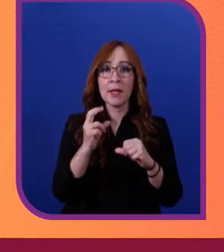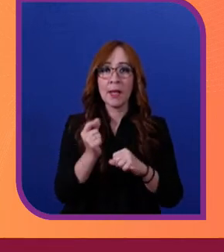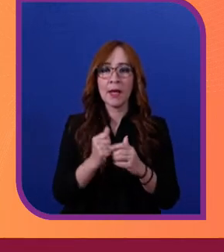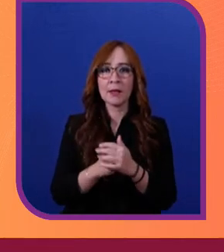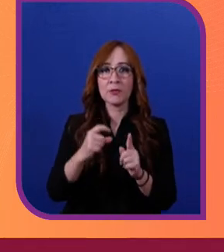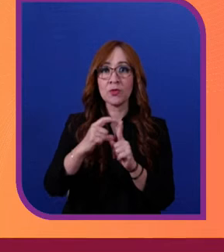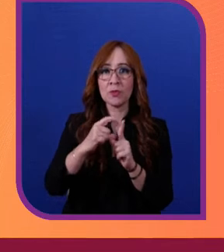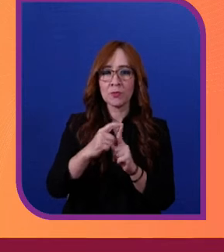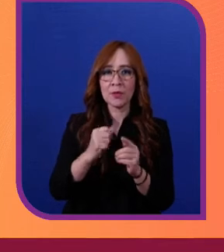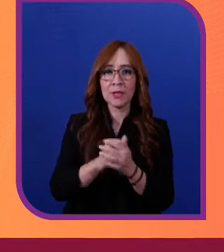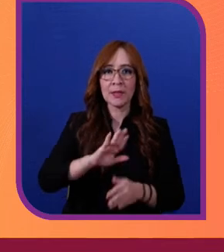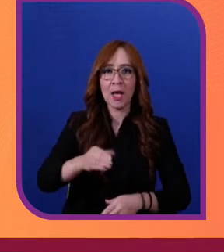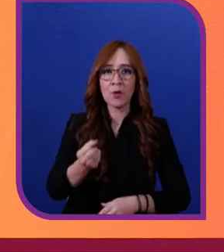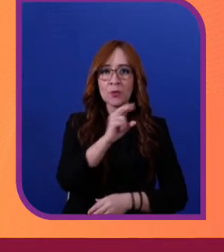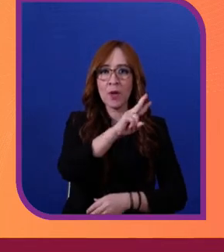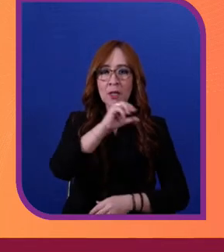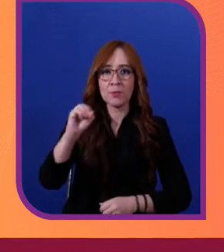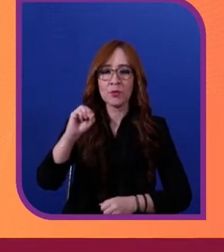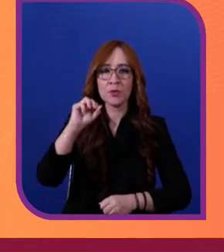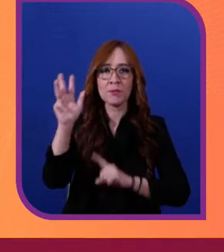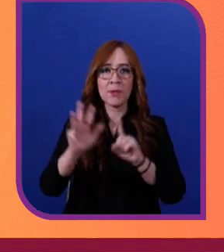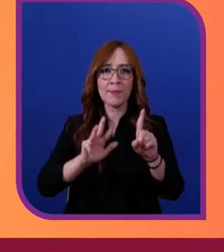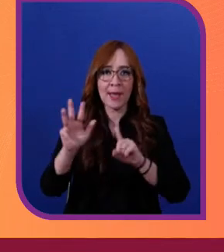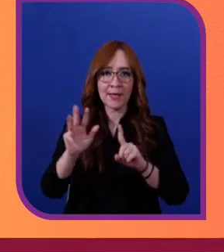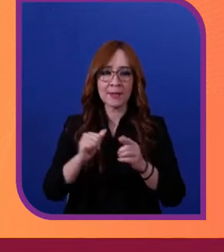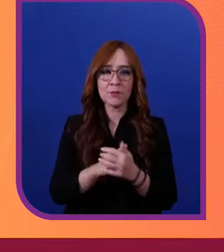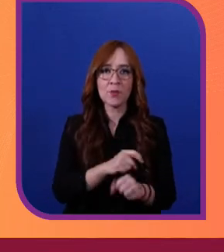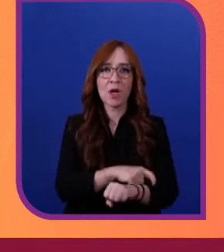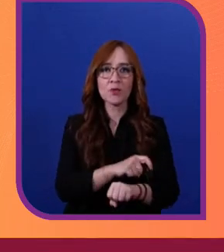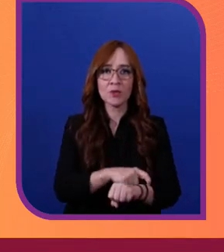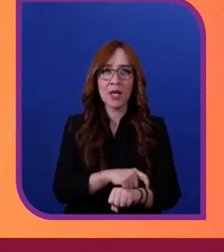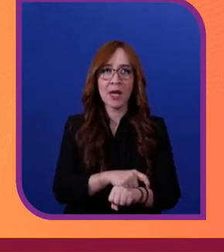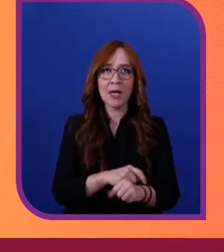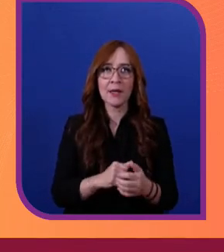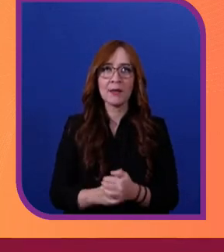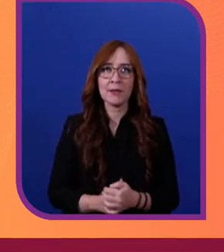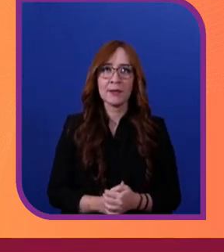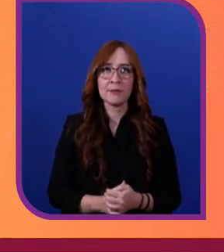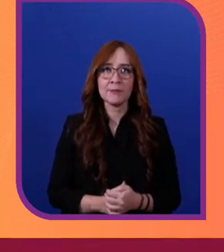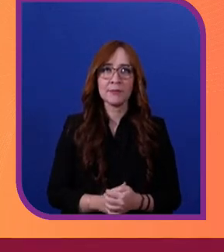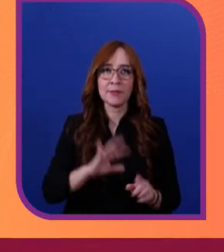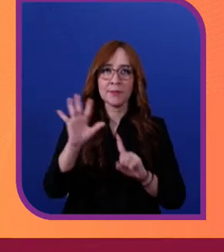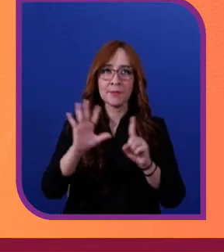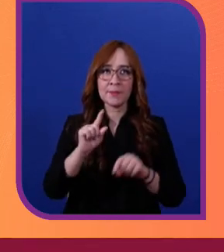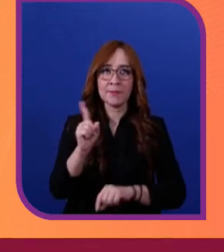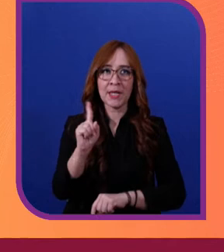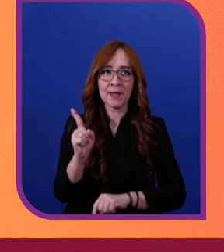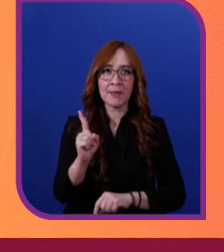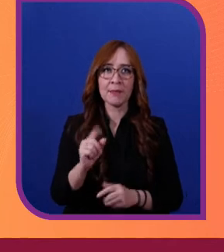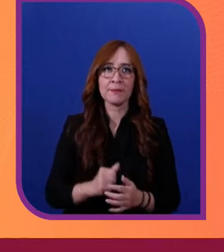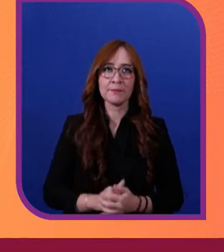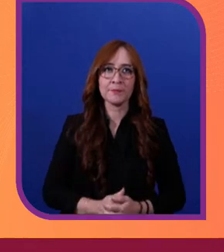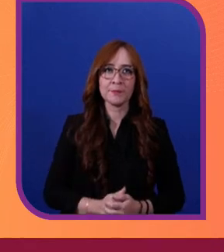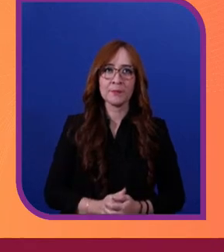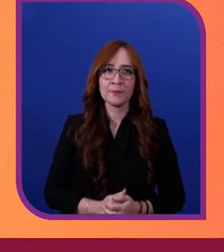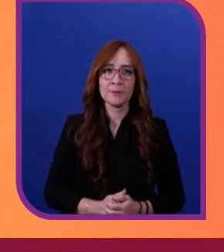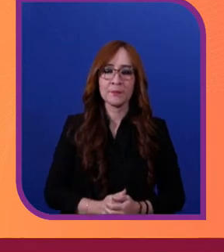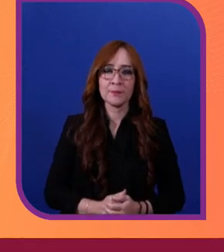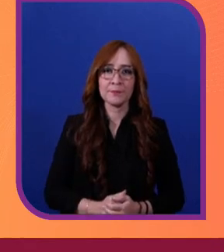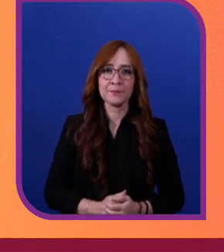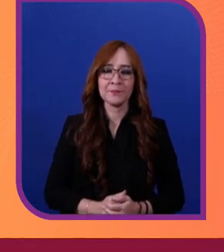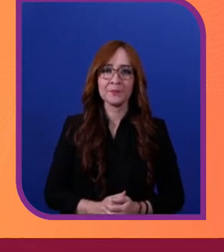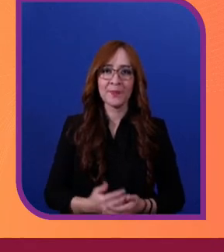fifteen Minutes at time as yours Please thank you so much Sumatera terpakai Bobby